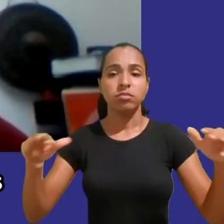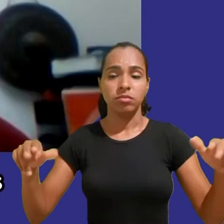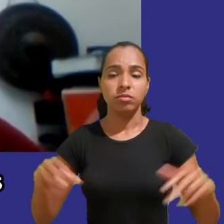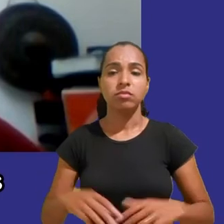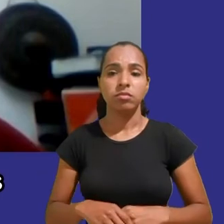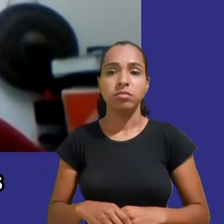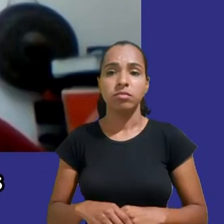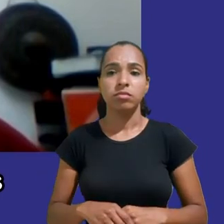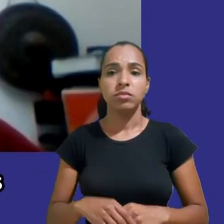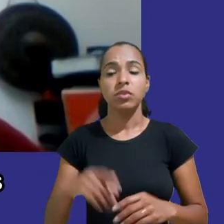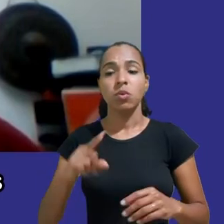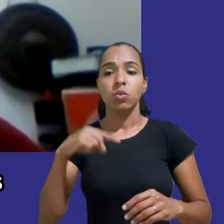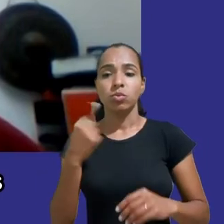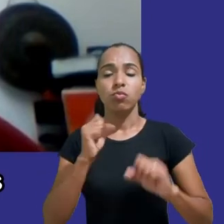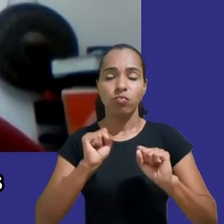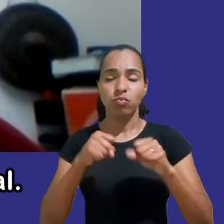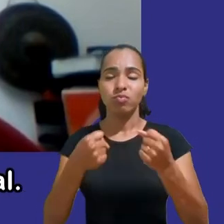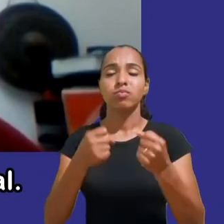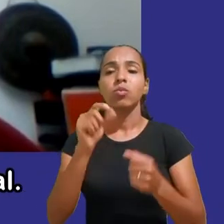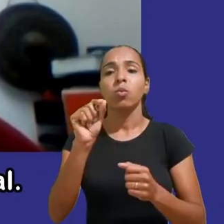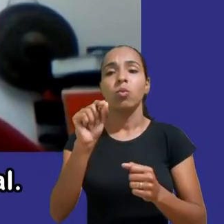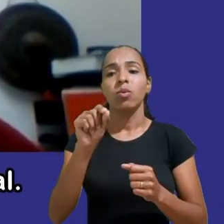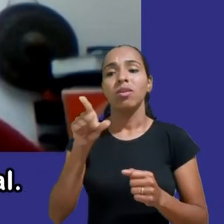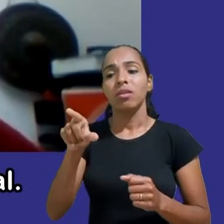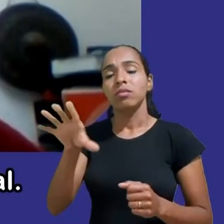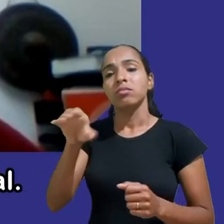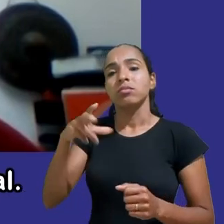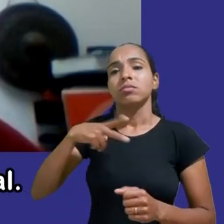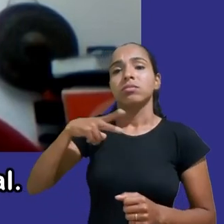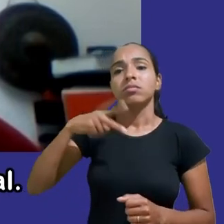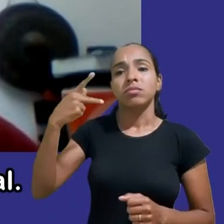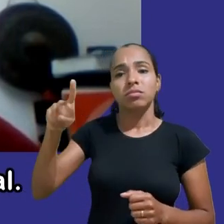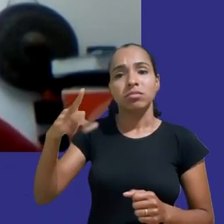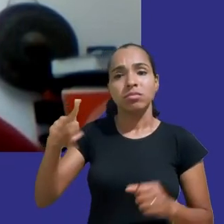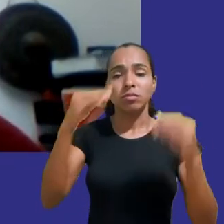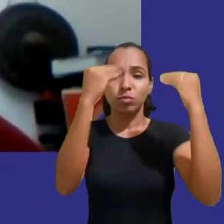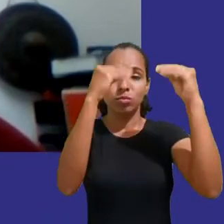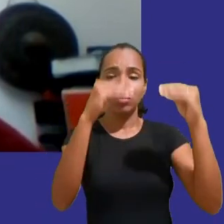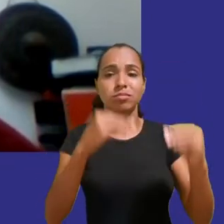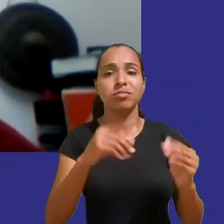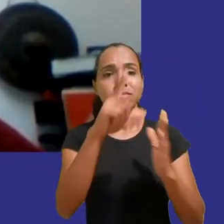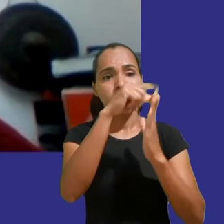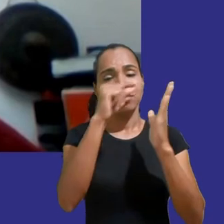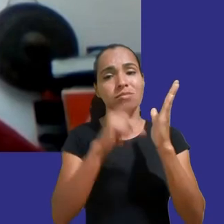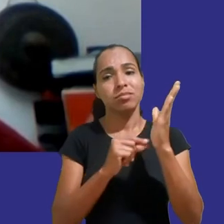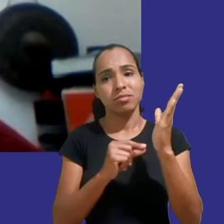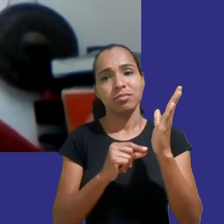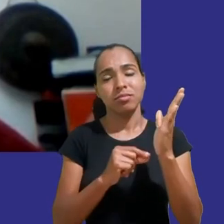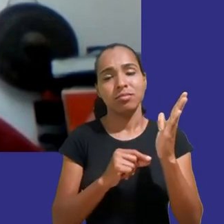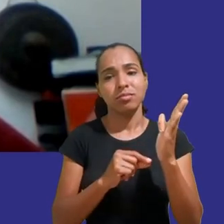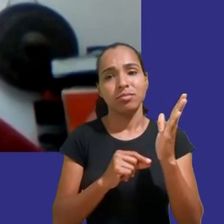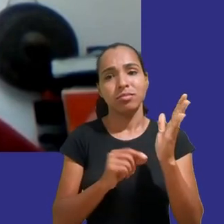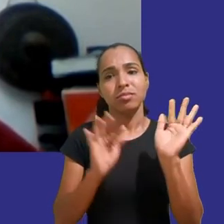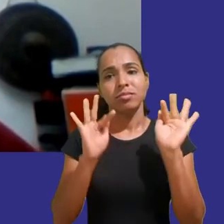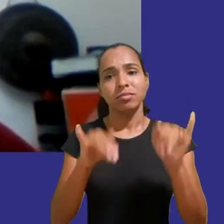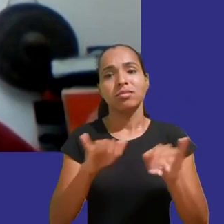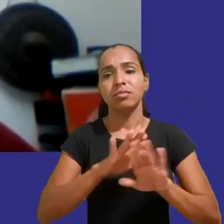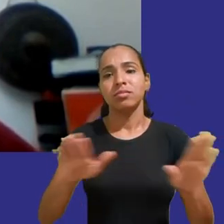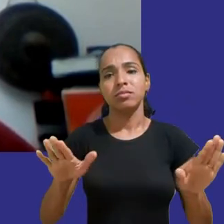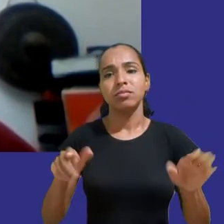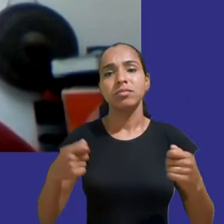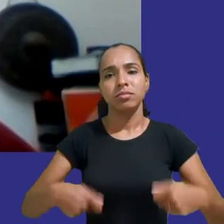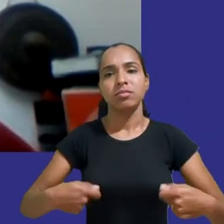end to the use of personal data in the provisions of advertising online and there are moved to other ways such as